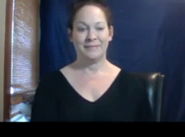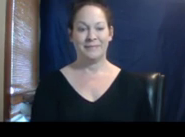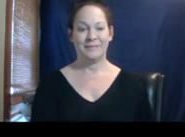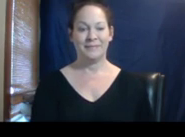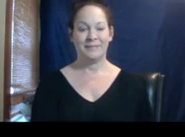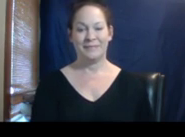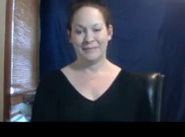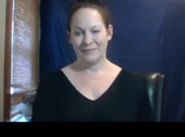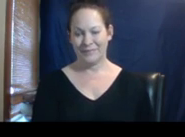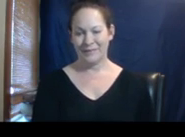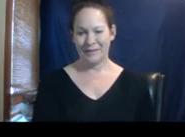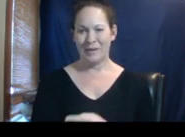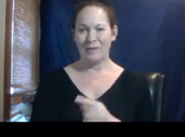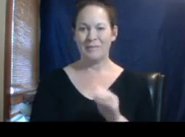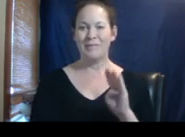Thanks, Billy.